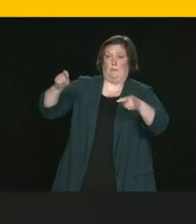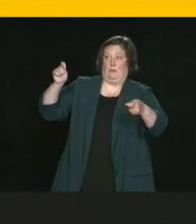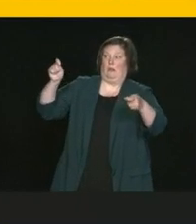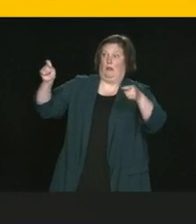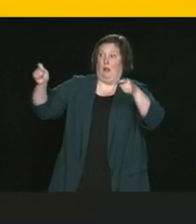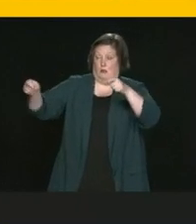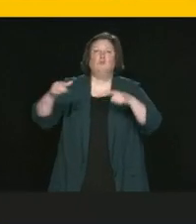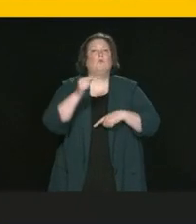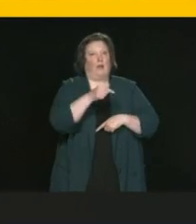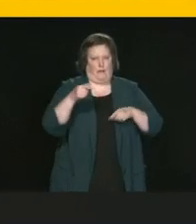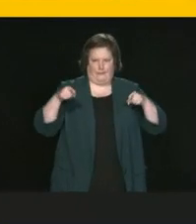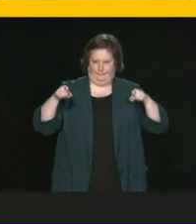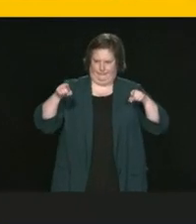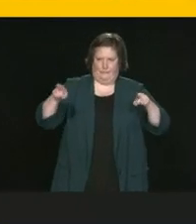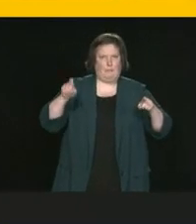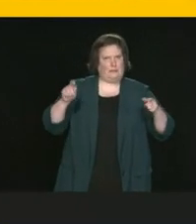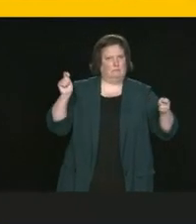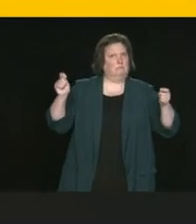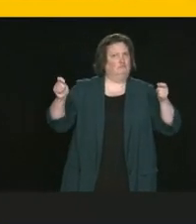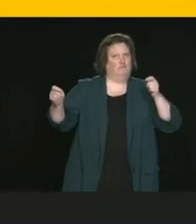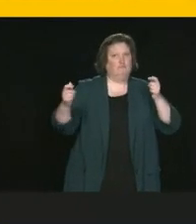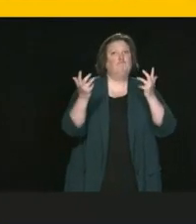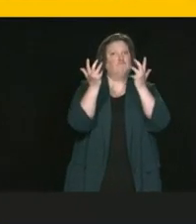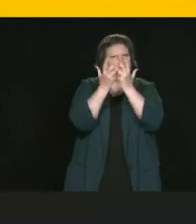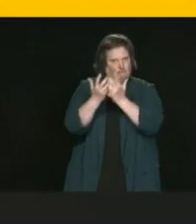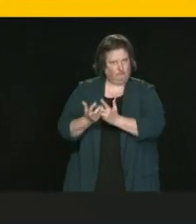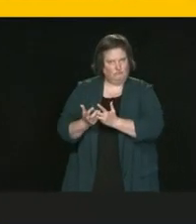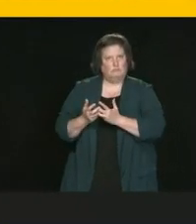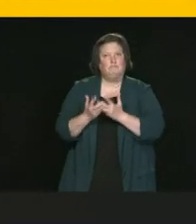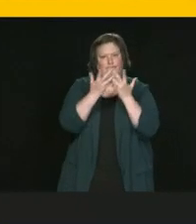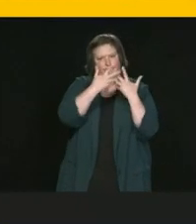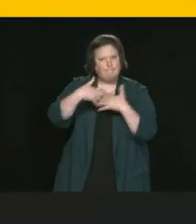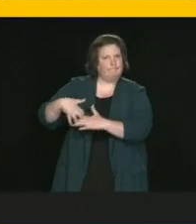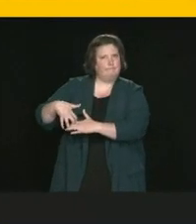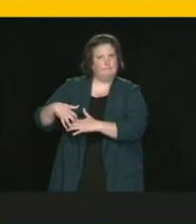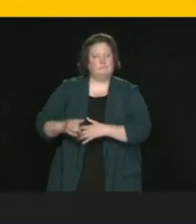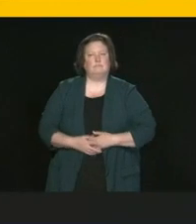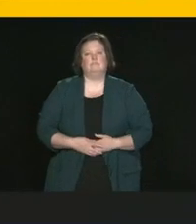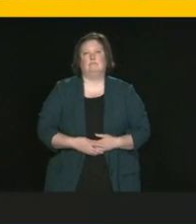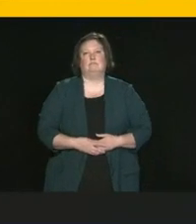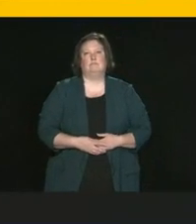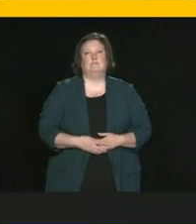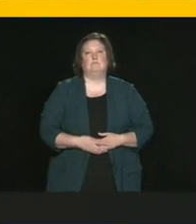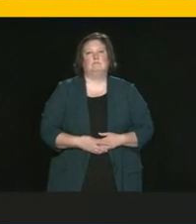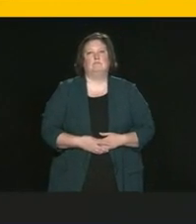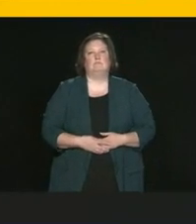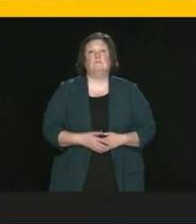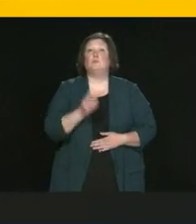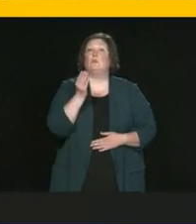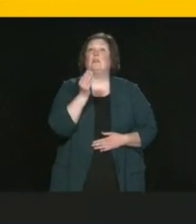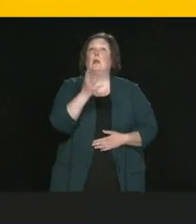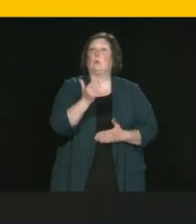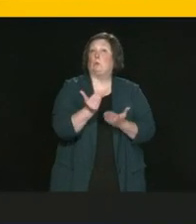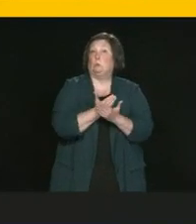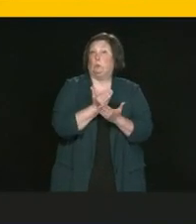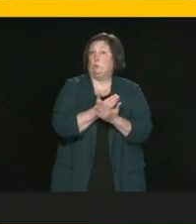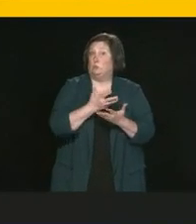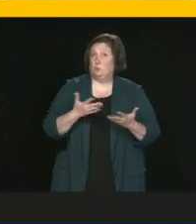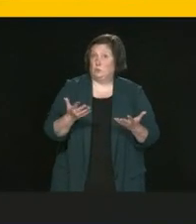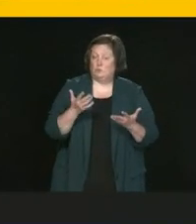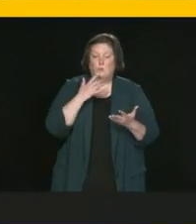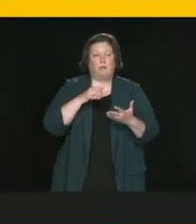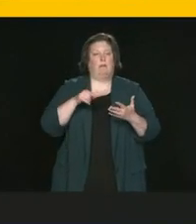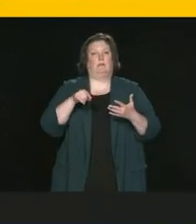will continue to do. I want to close this morning with some news regarding the Canada-US border. I can now confirm